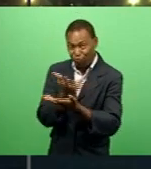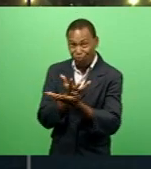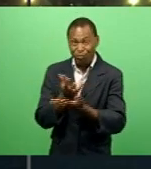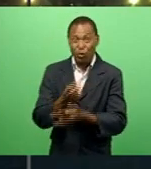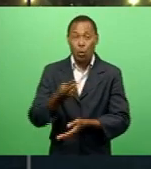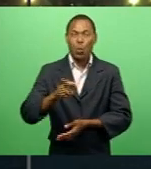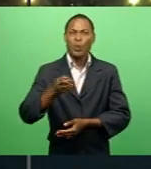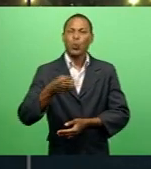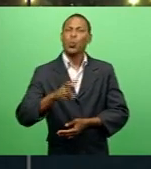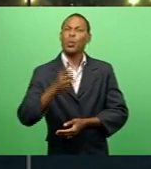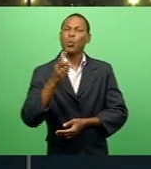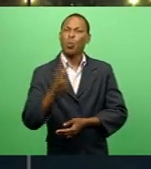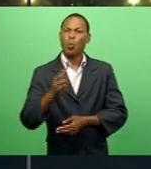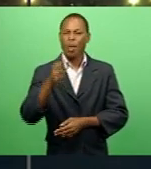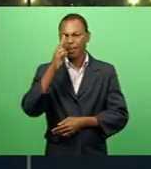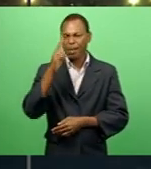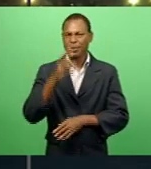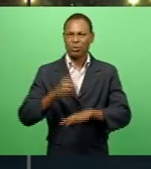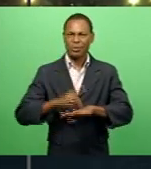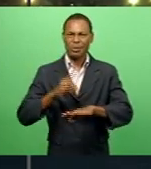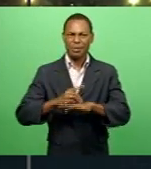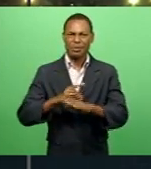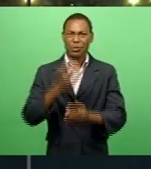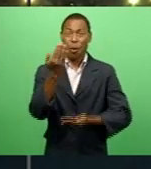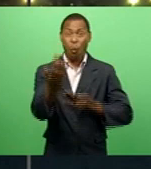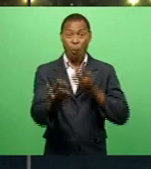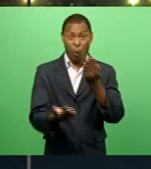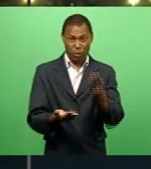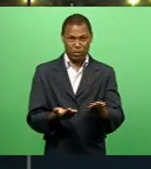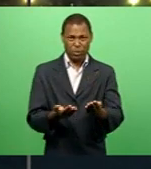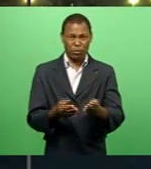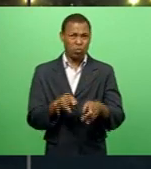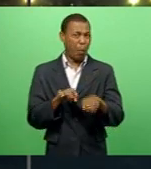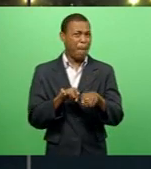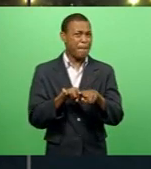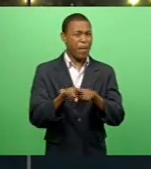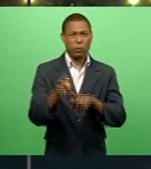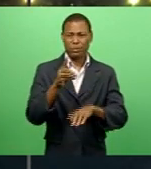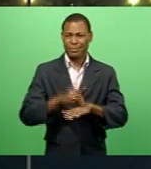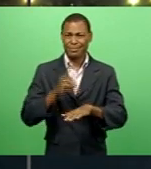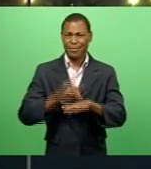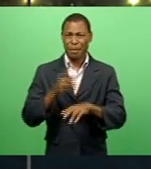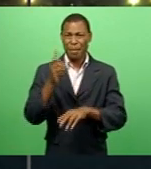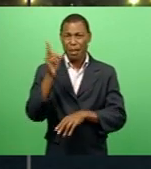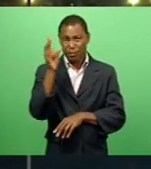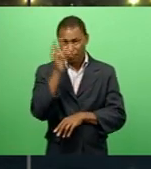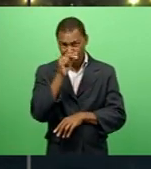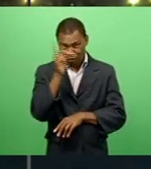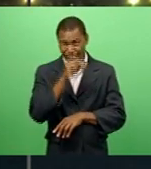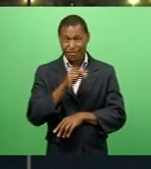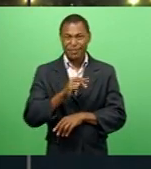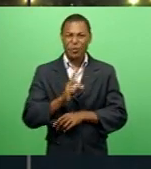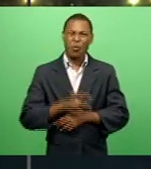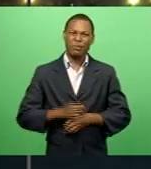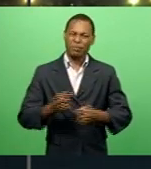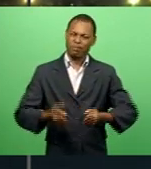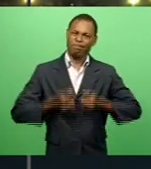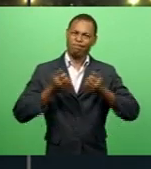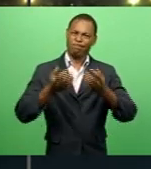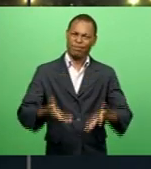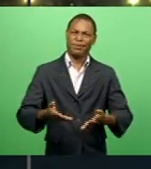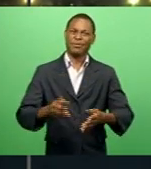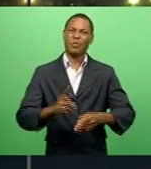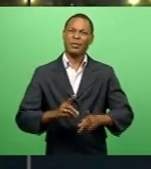2021 National Disability Awards, it was noted that many disabled Fijians contribute enormously to the development